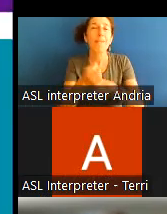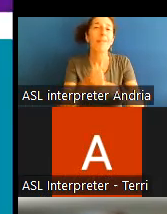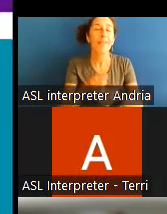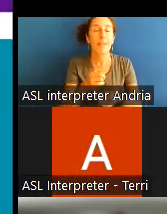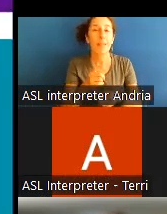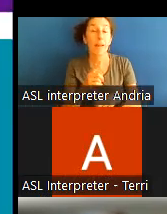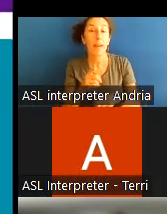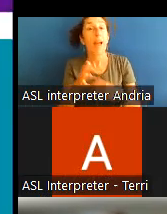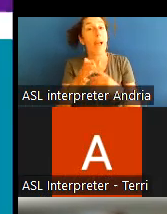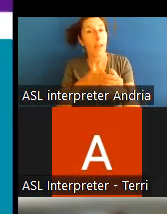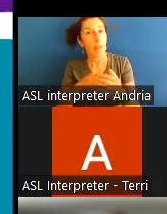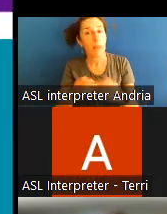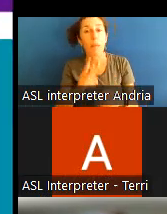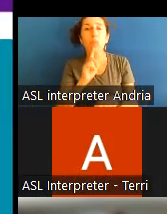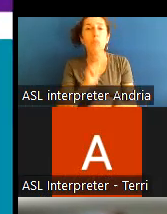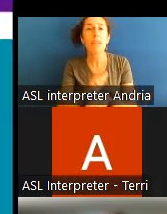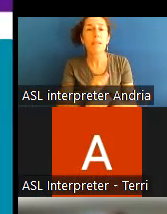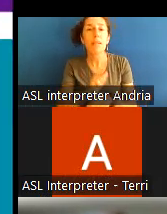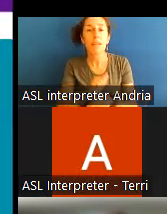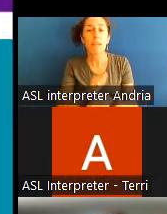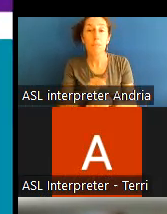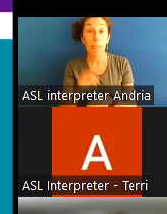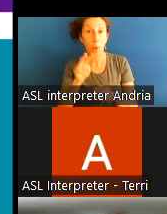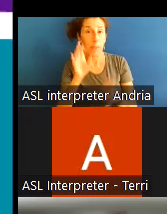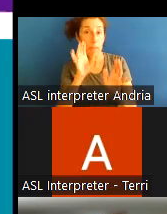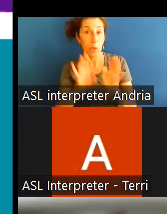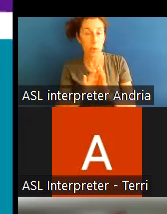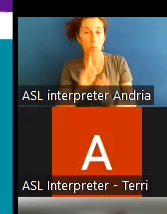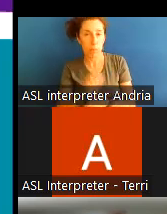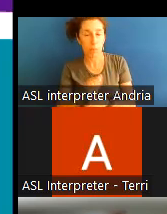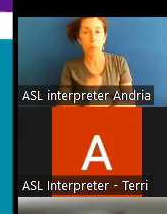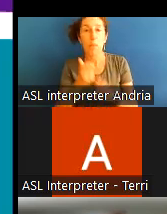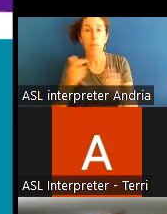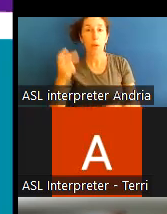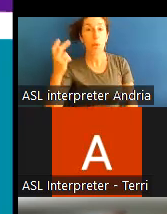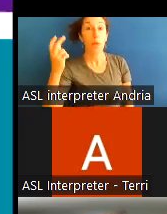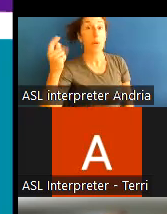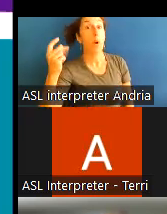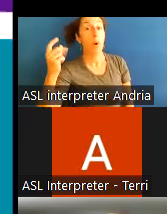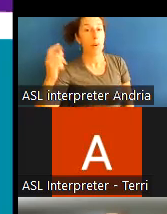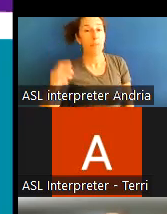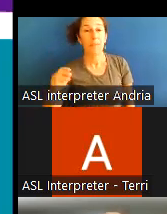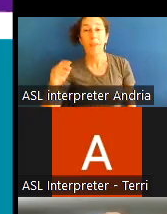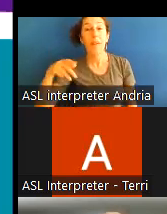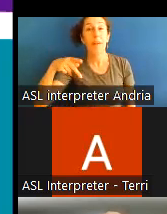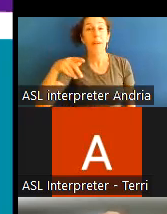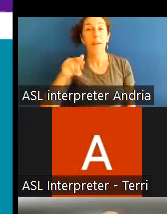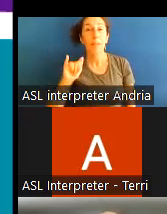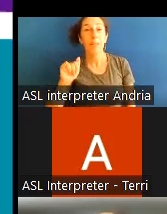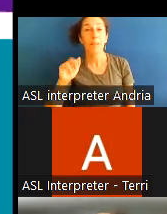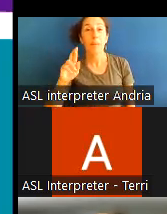that dog, the first dog, big dog, I think that's a Bernese Mountain Dog, and then you have like a